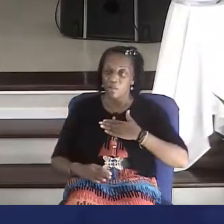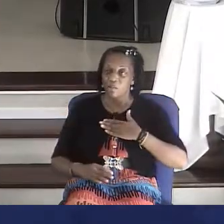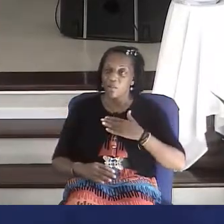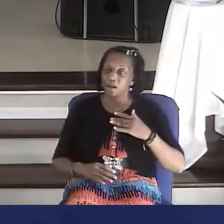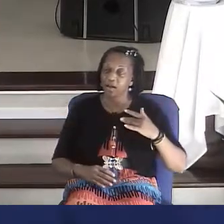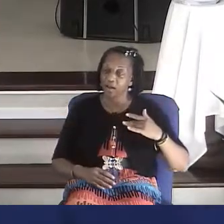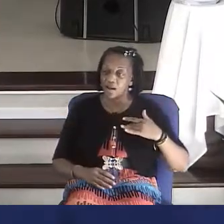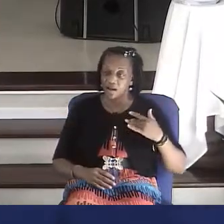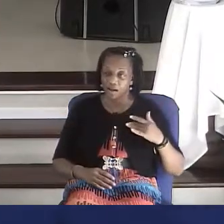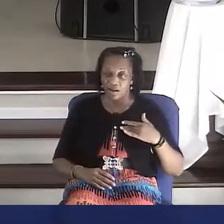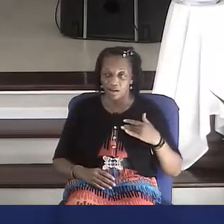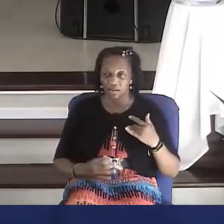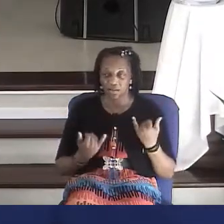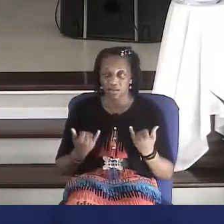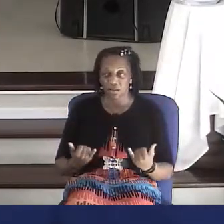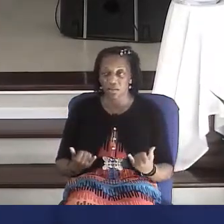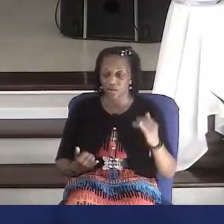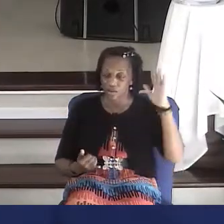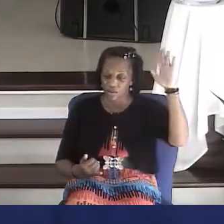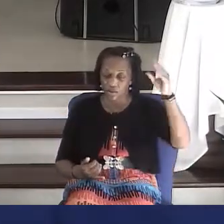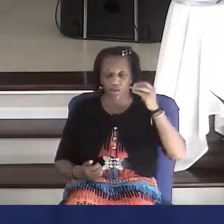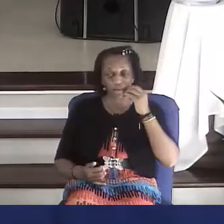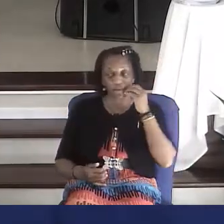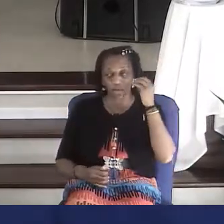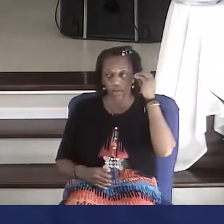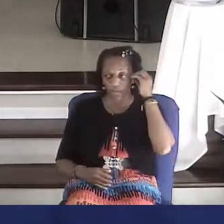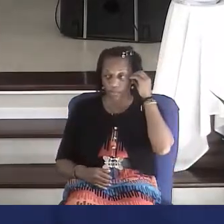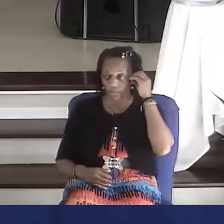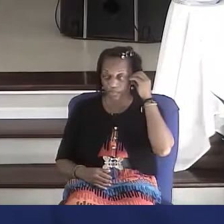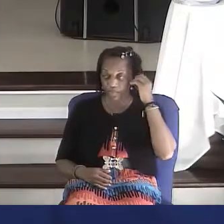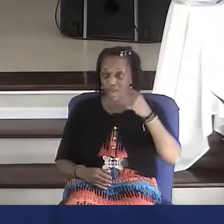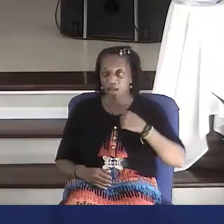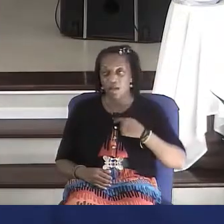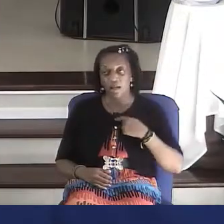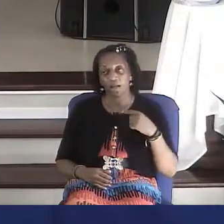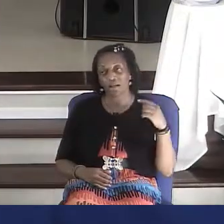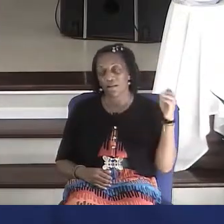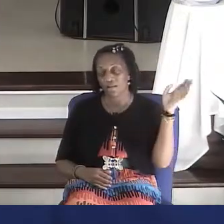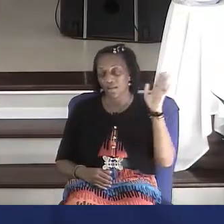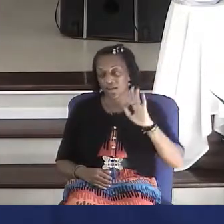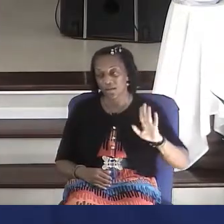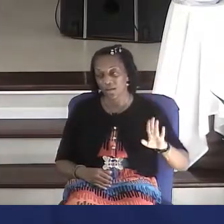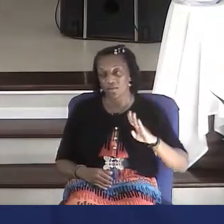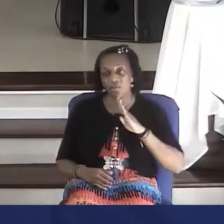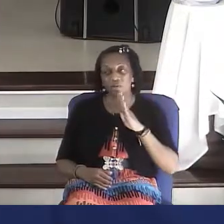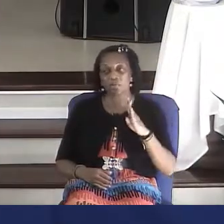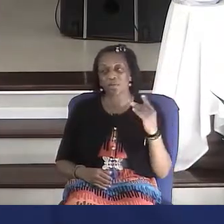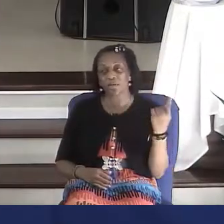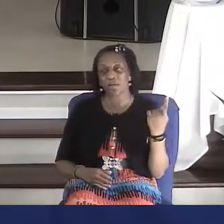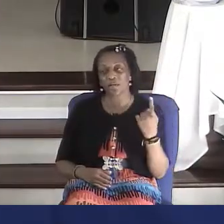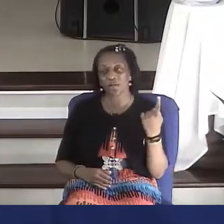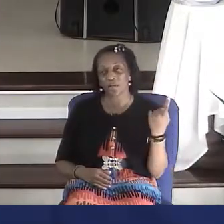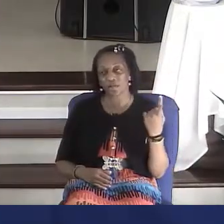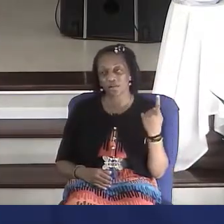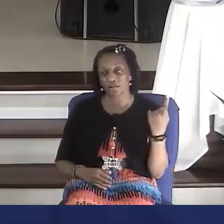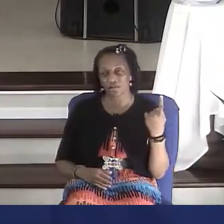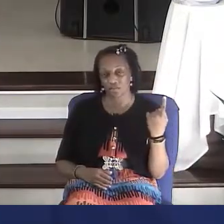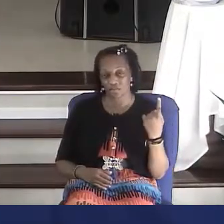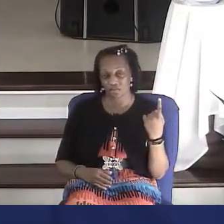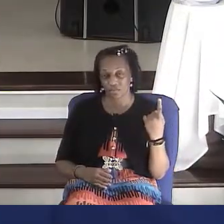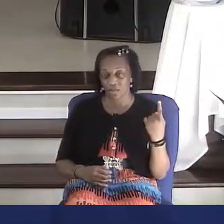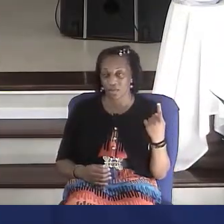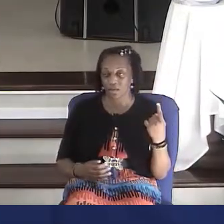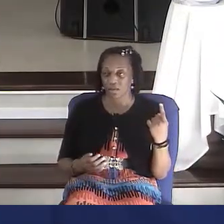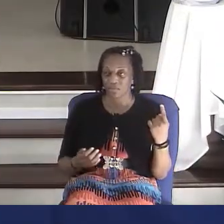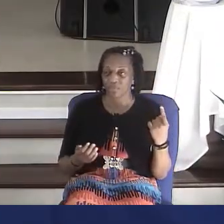My heart is now your home. I'll never be alone.